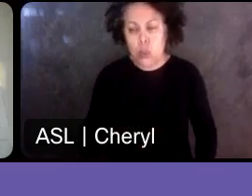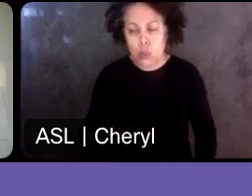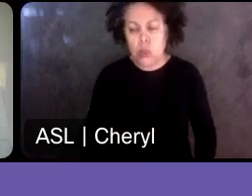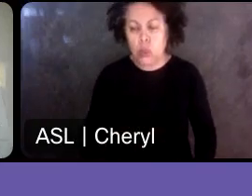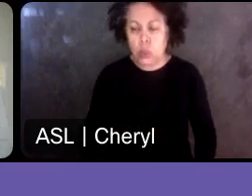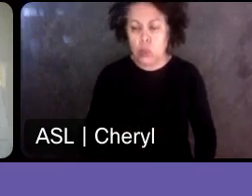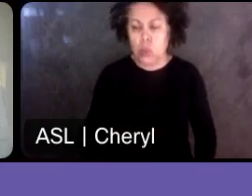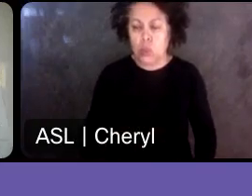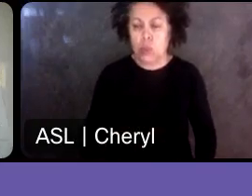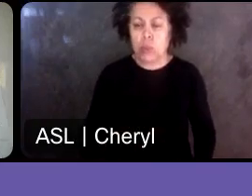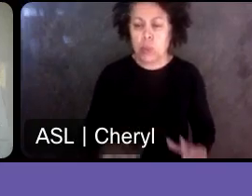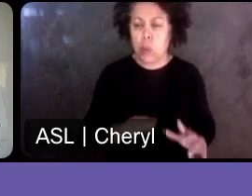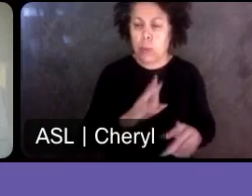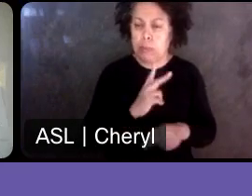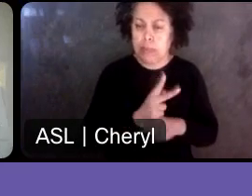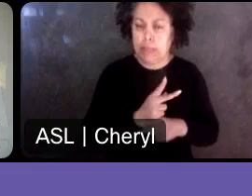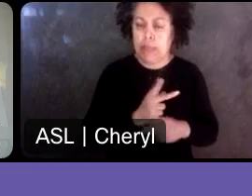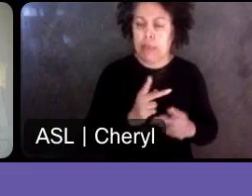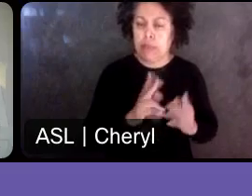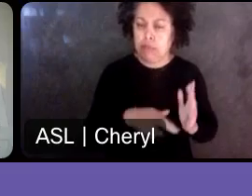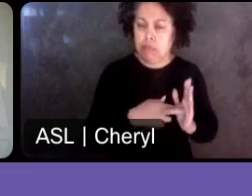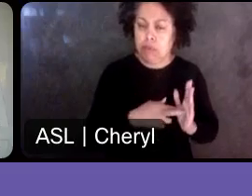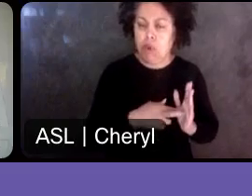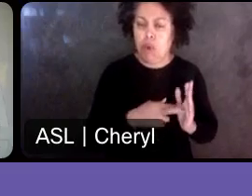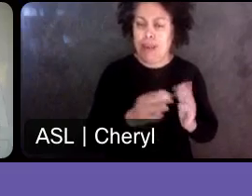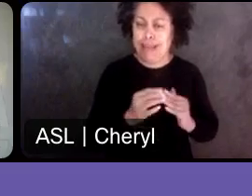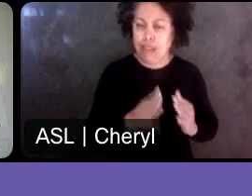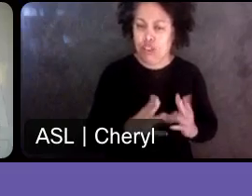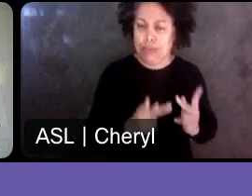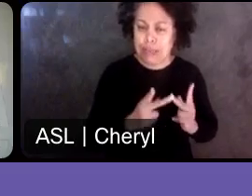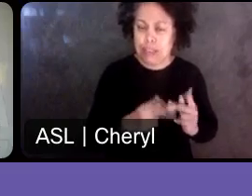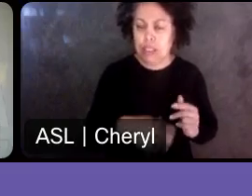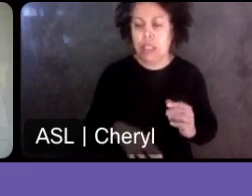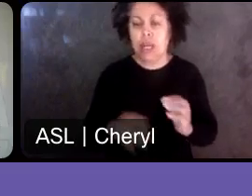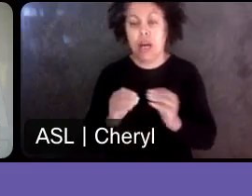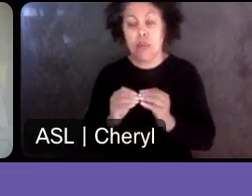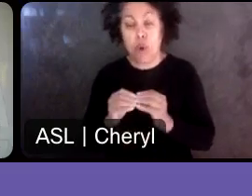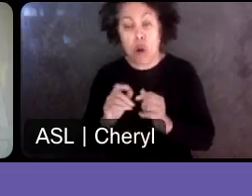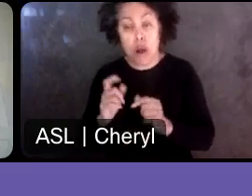reserving leadership positions, more trauma-informed training.